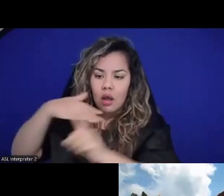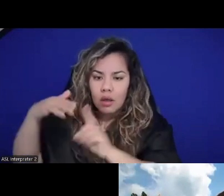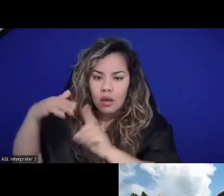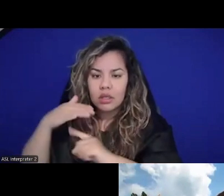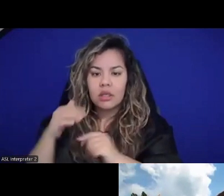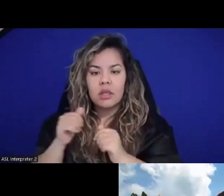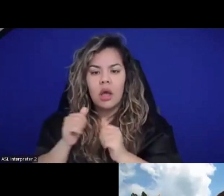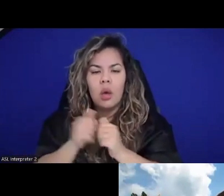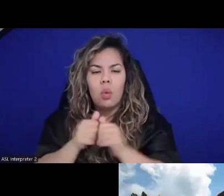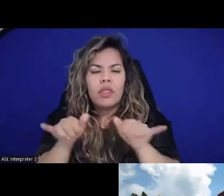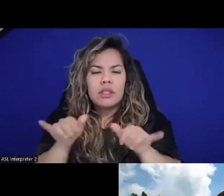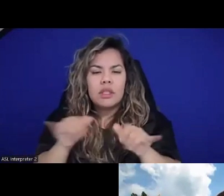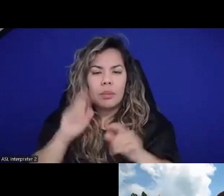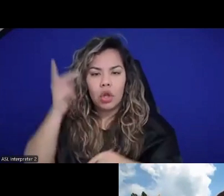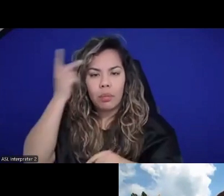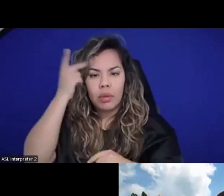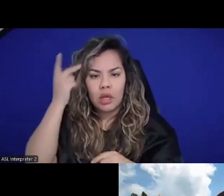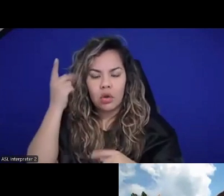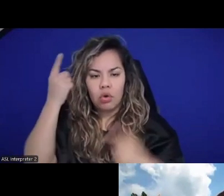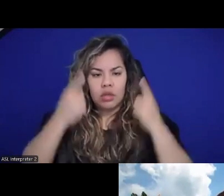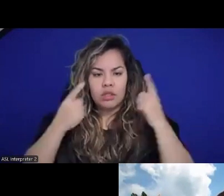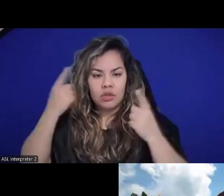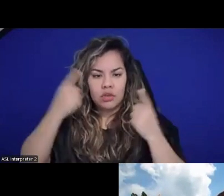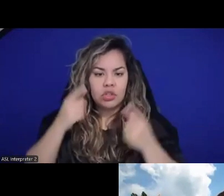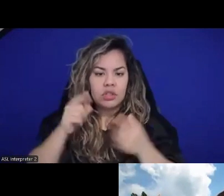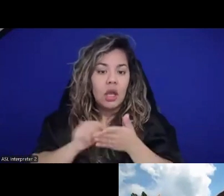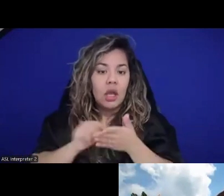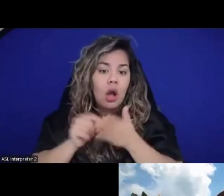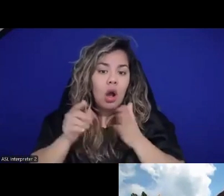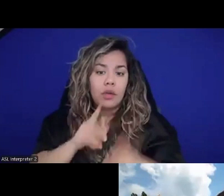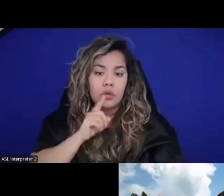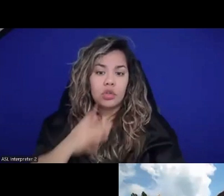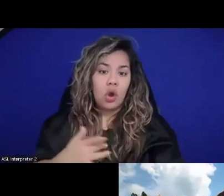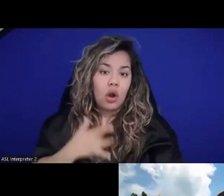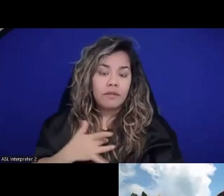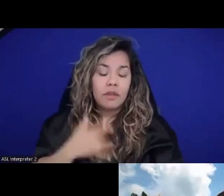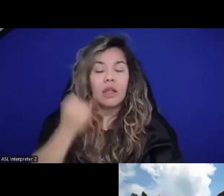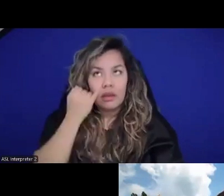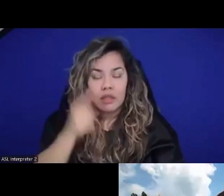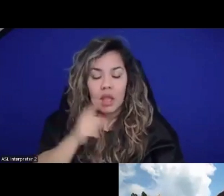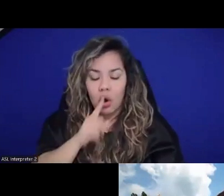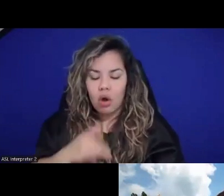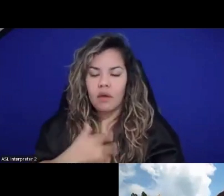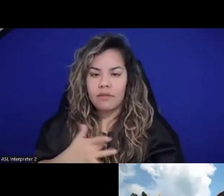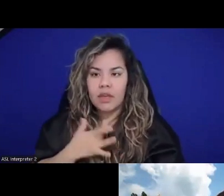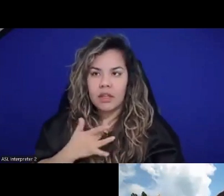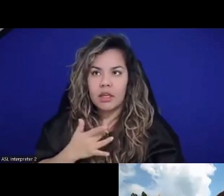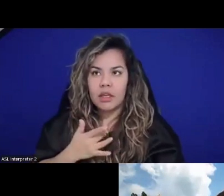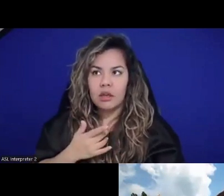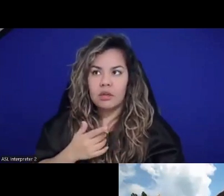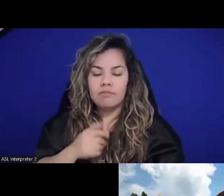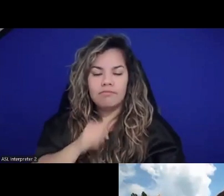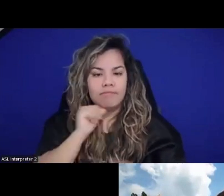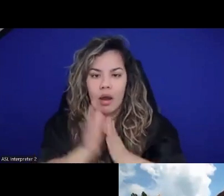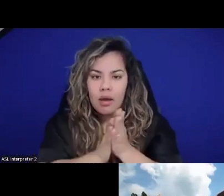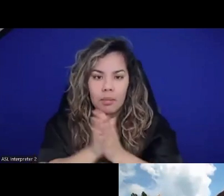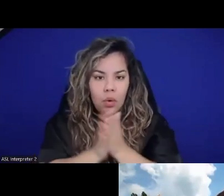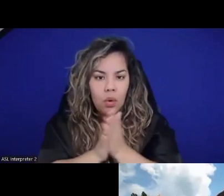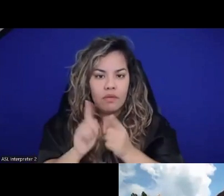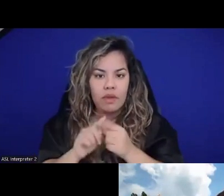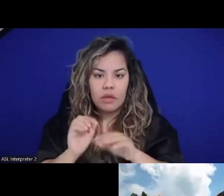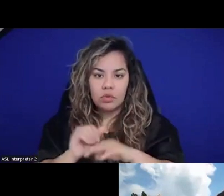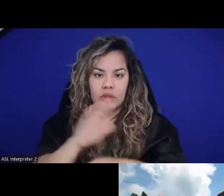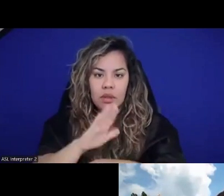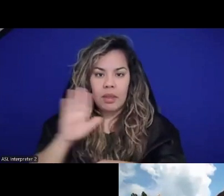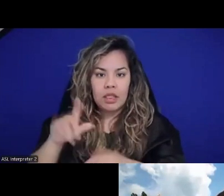the authors are feeling discouraged to publish their DI work. And so